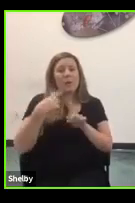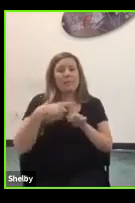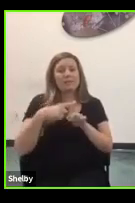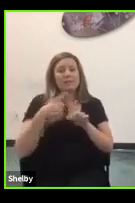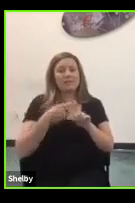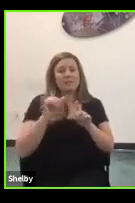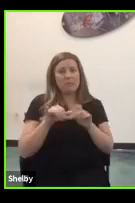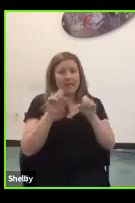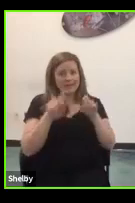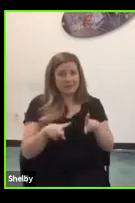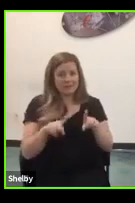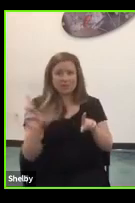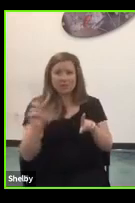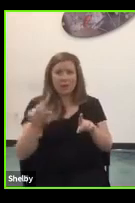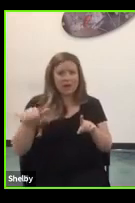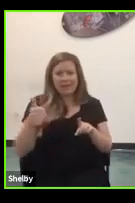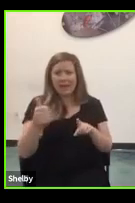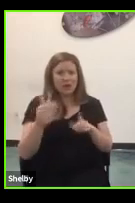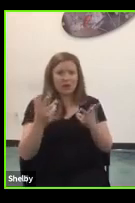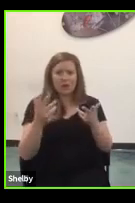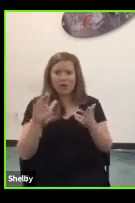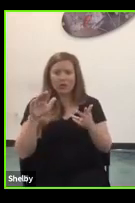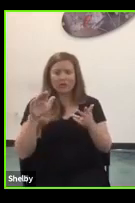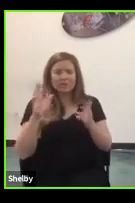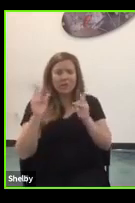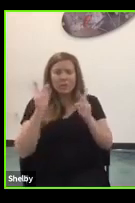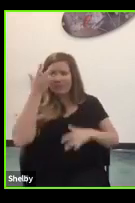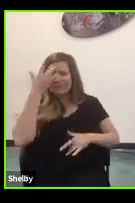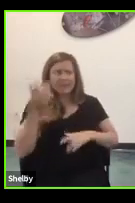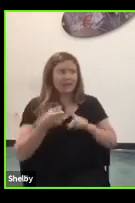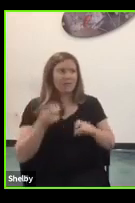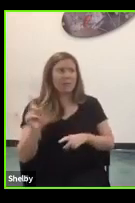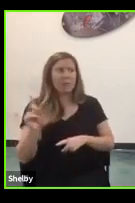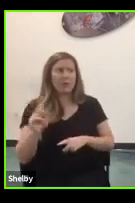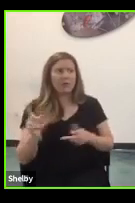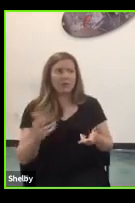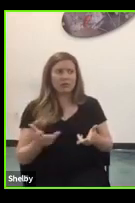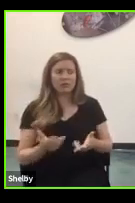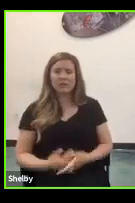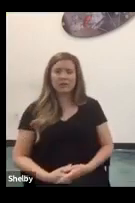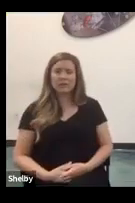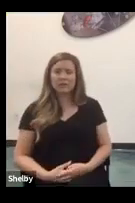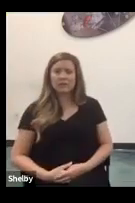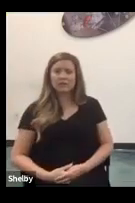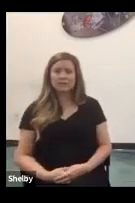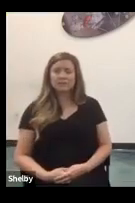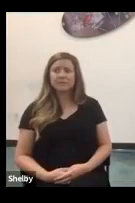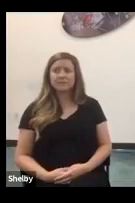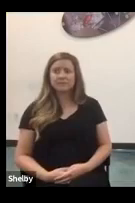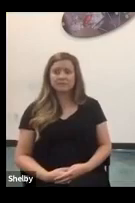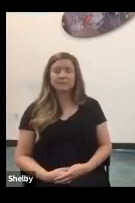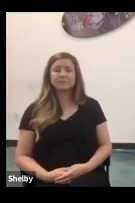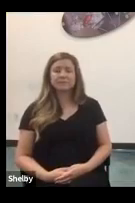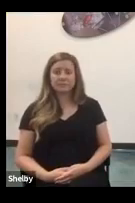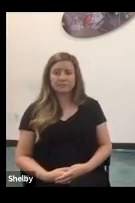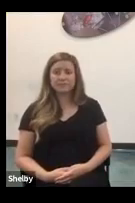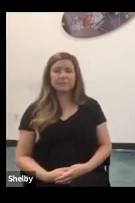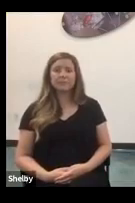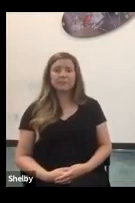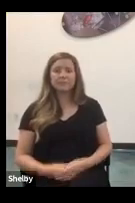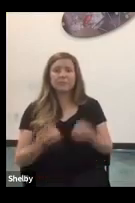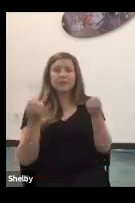So where are these other cases where are those coming from? Yeah, so a lot of them are coming